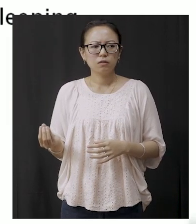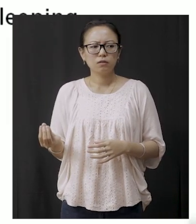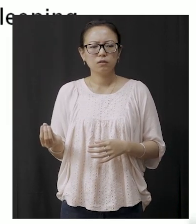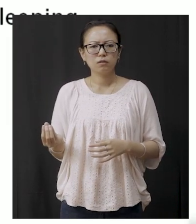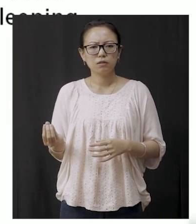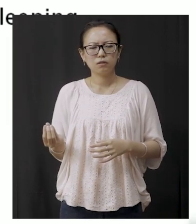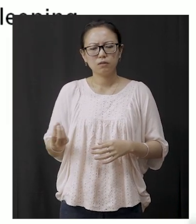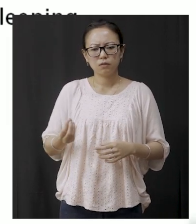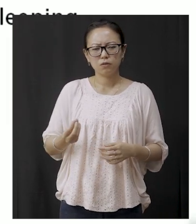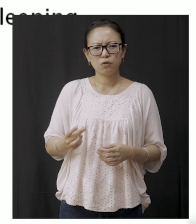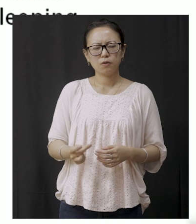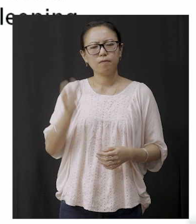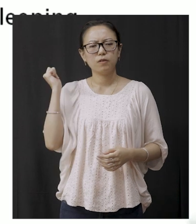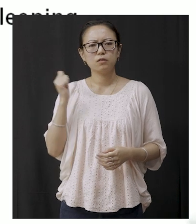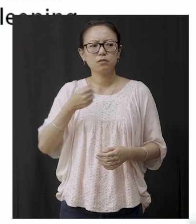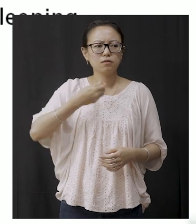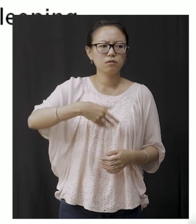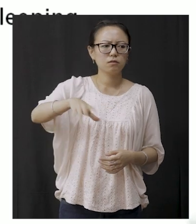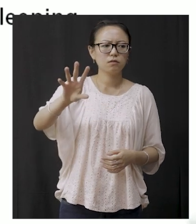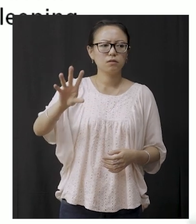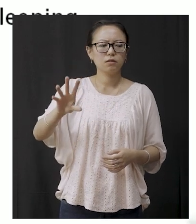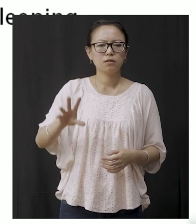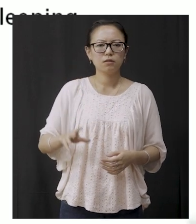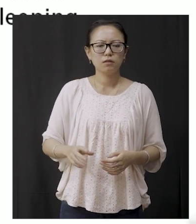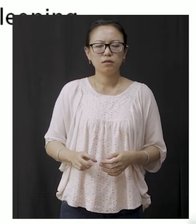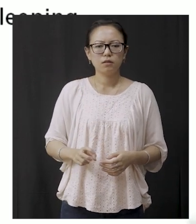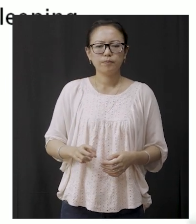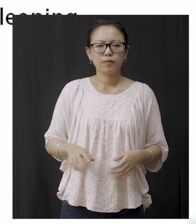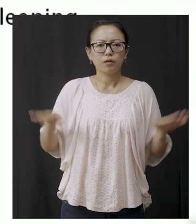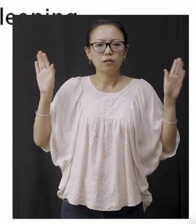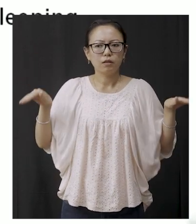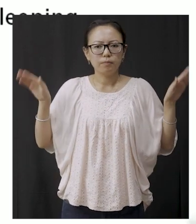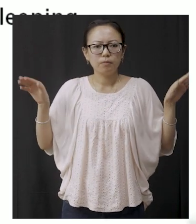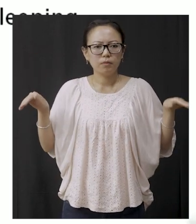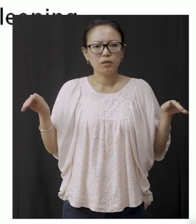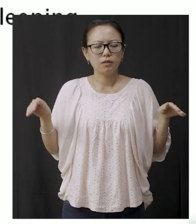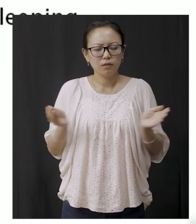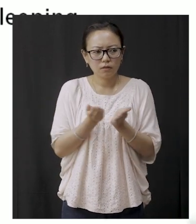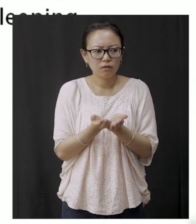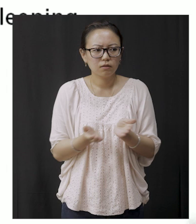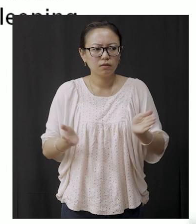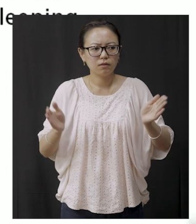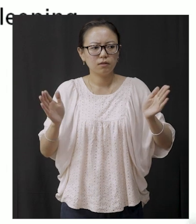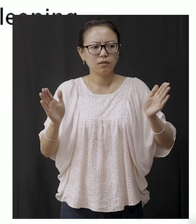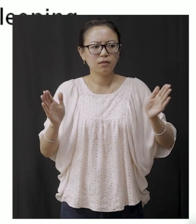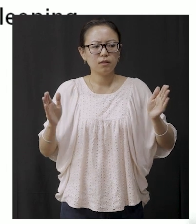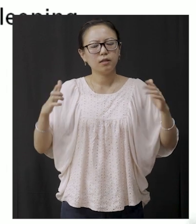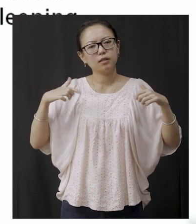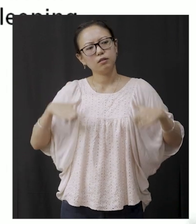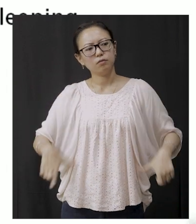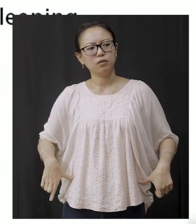them, safe in a nest. And then in the night, with the tall